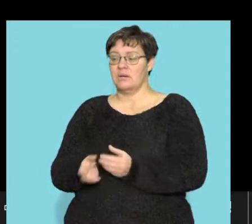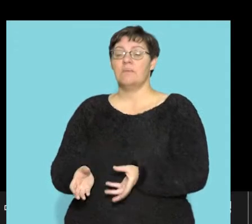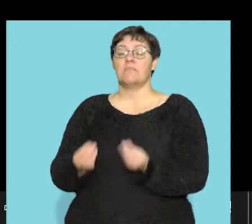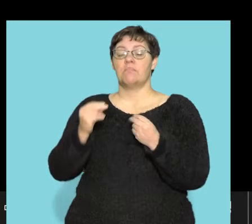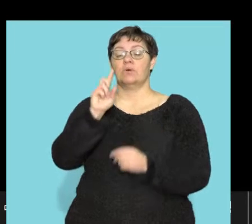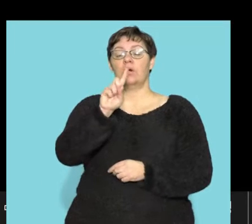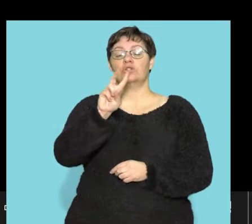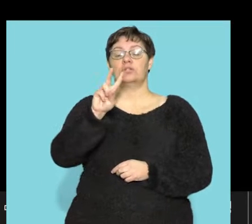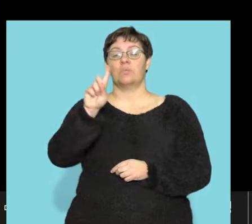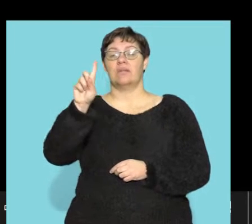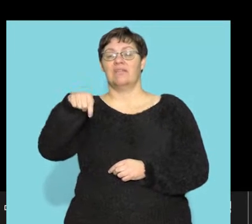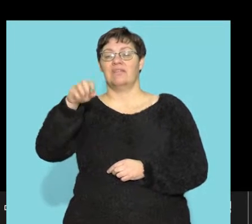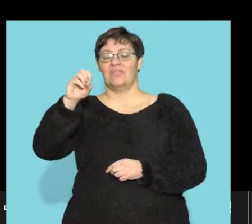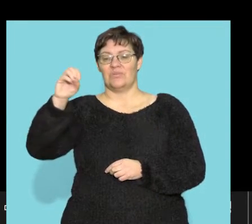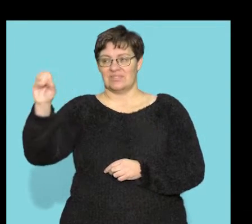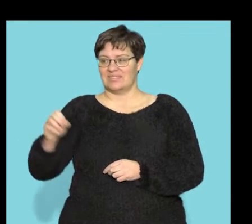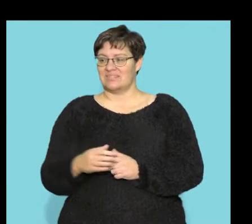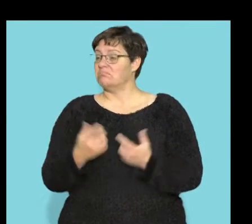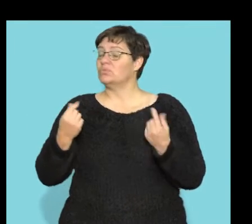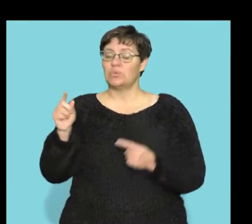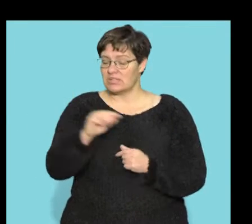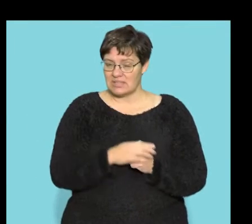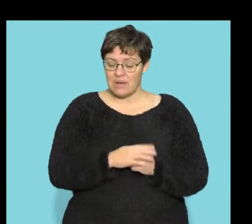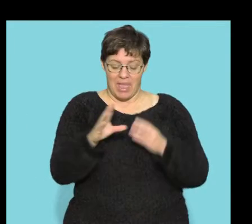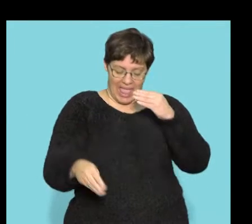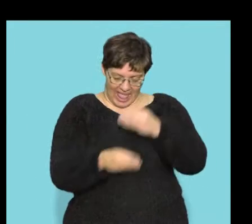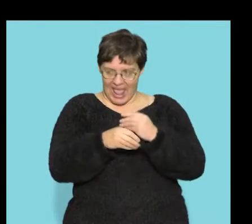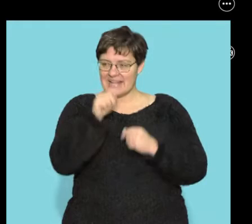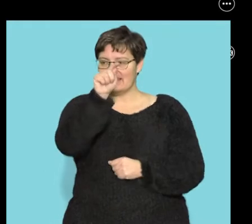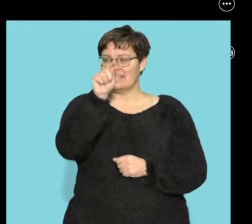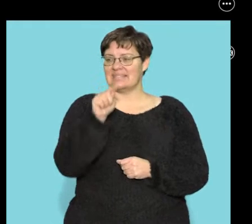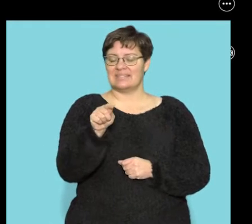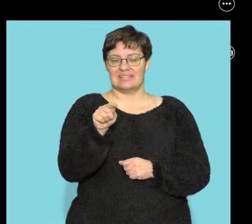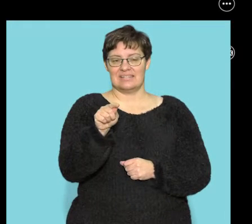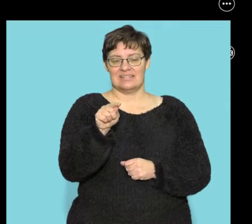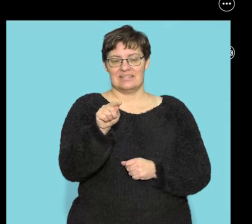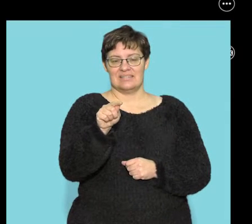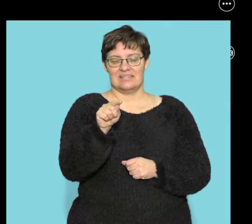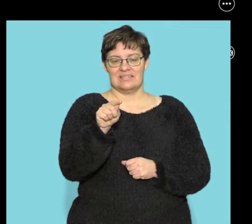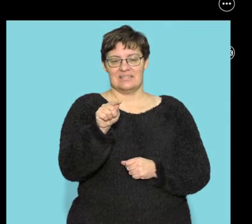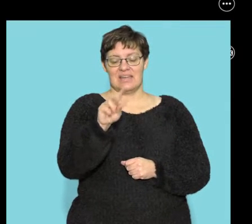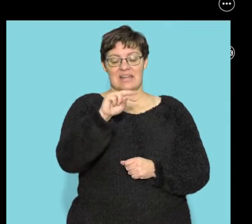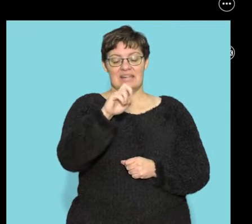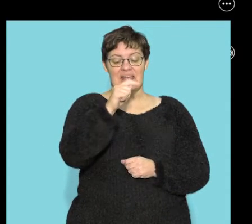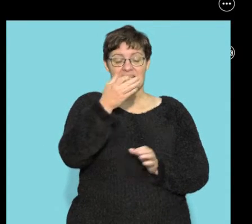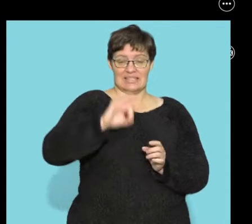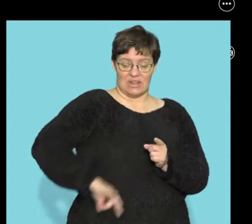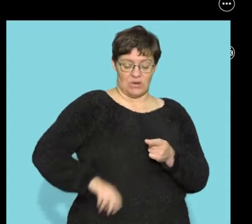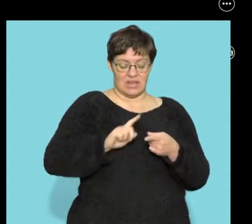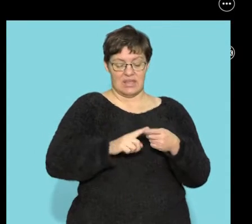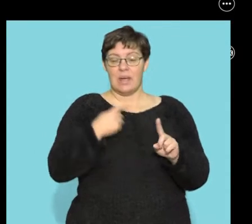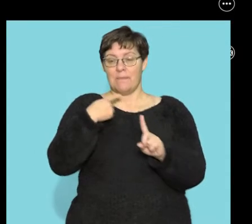that will give you a figure of 121,000. So what have we done? We're adding the net